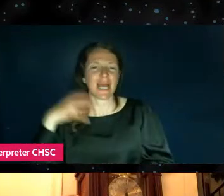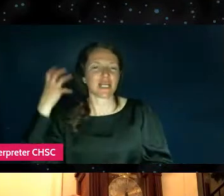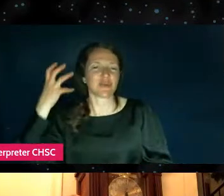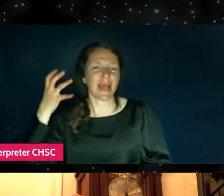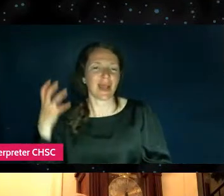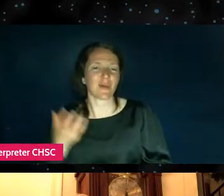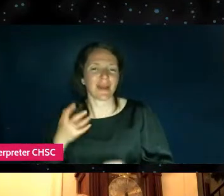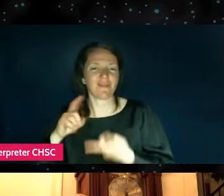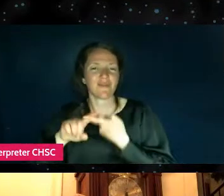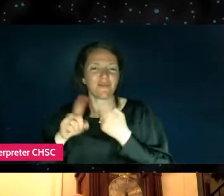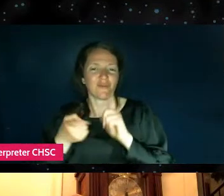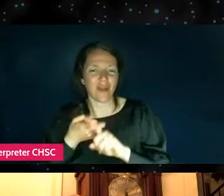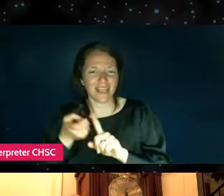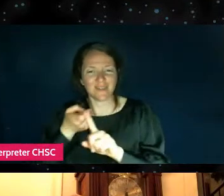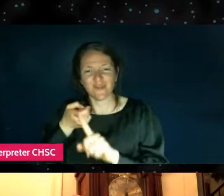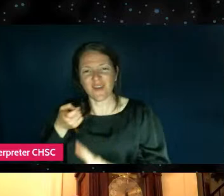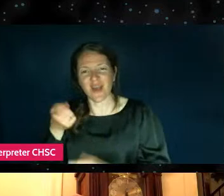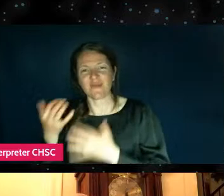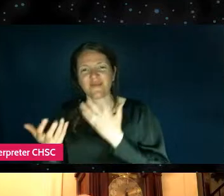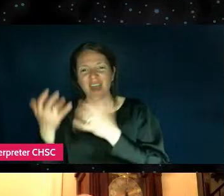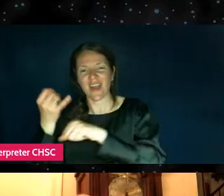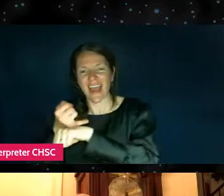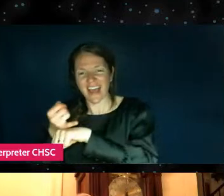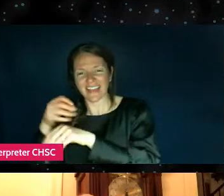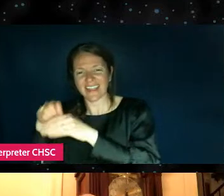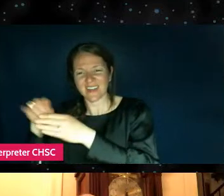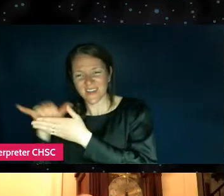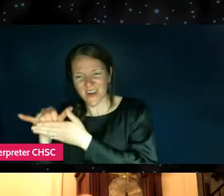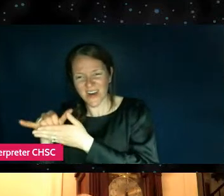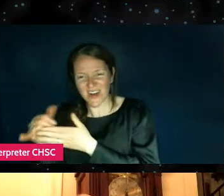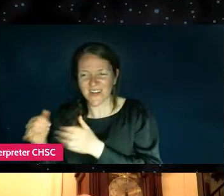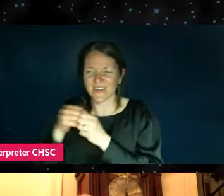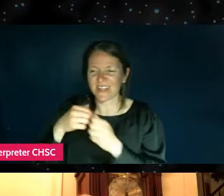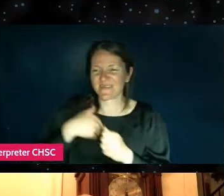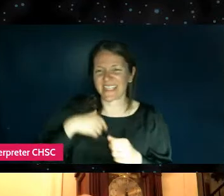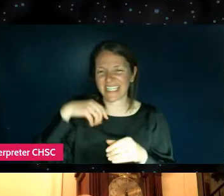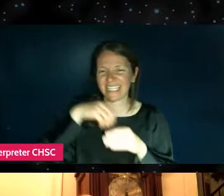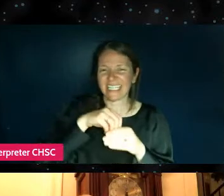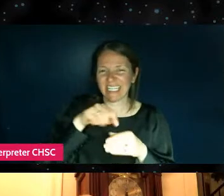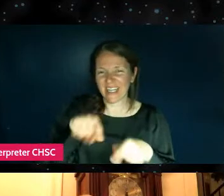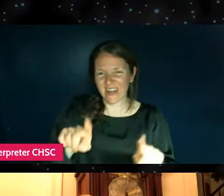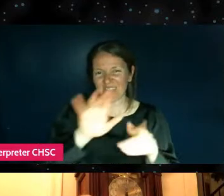from Fire Island in New York along with me in the film.